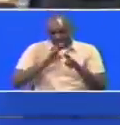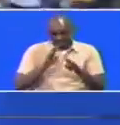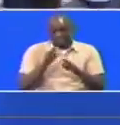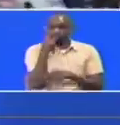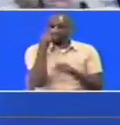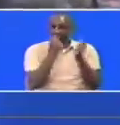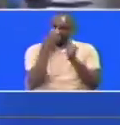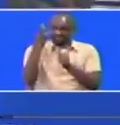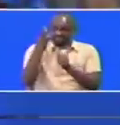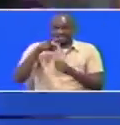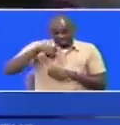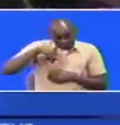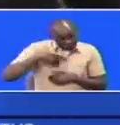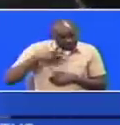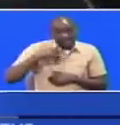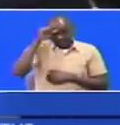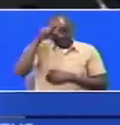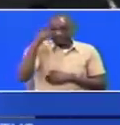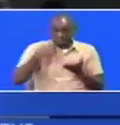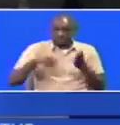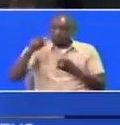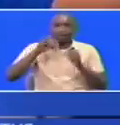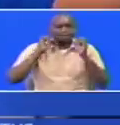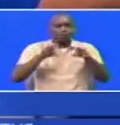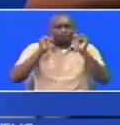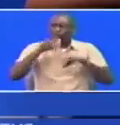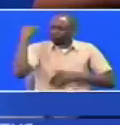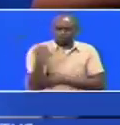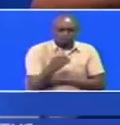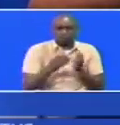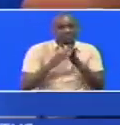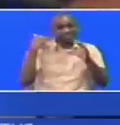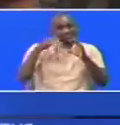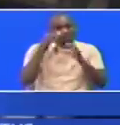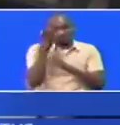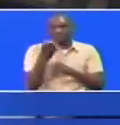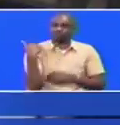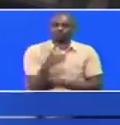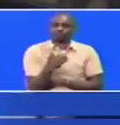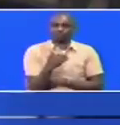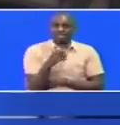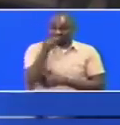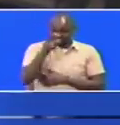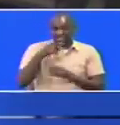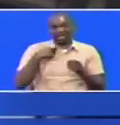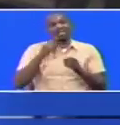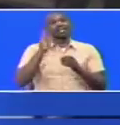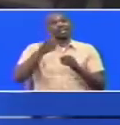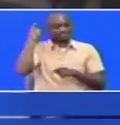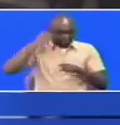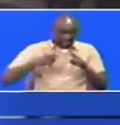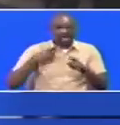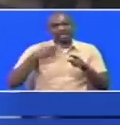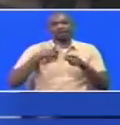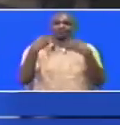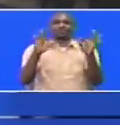the government banned PSV operators from playing loud music and videos for safety reasons. The ban was lifted last year.